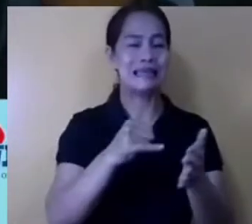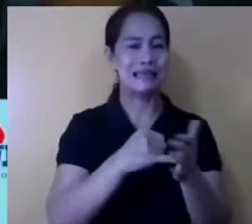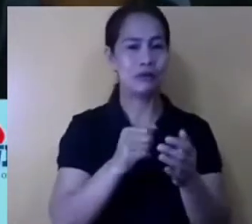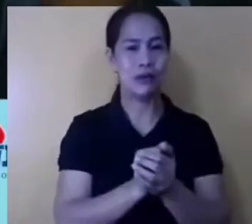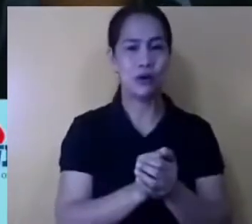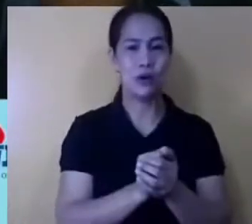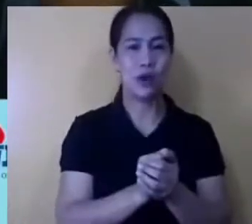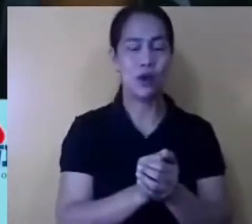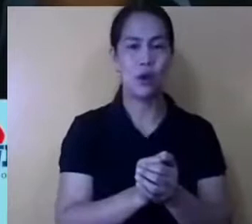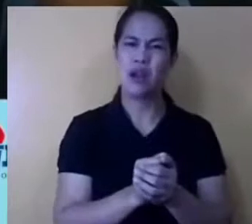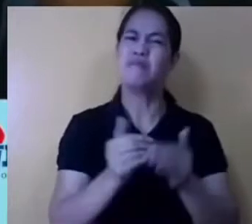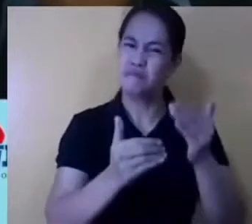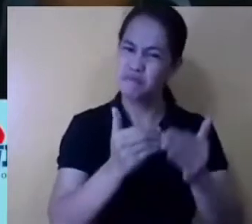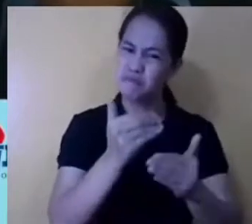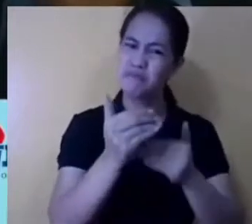no?